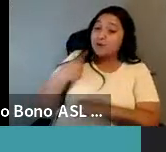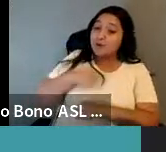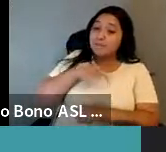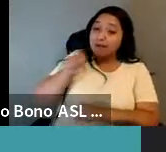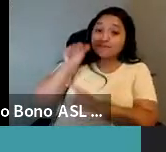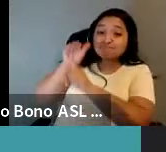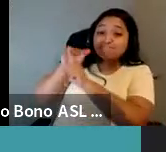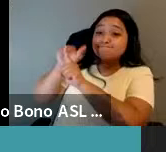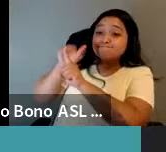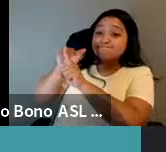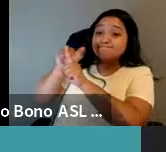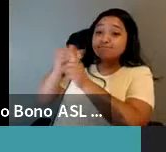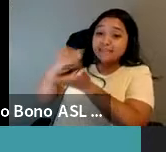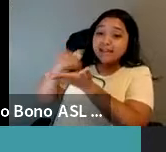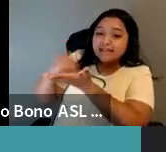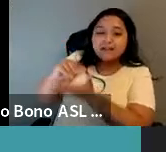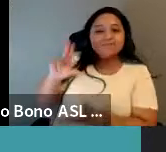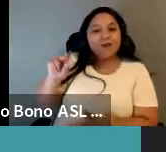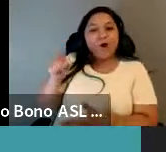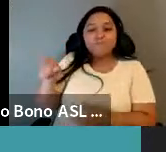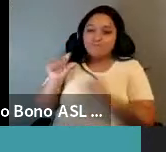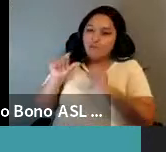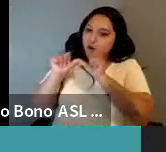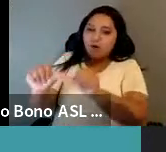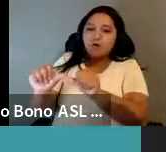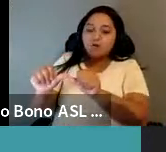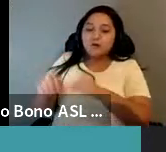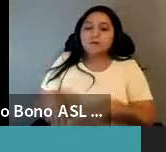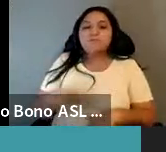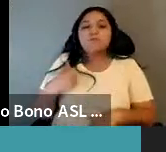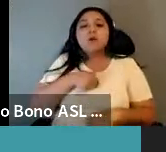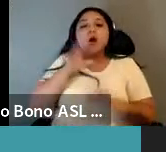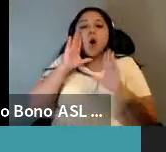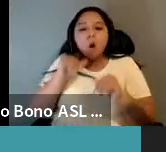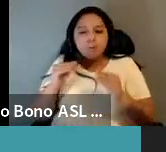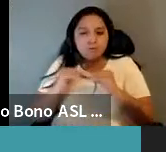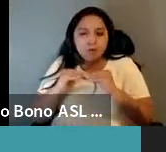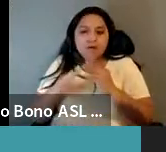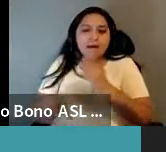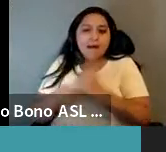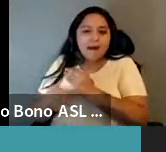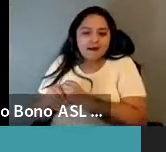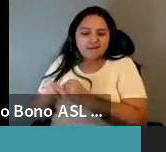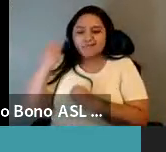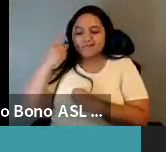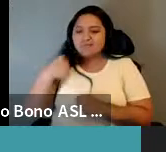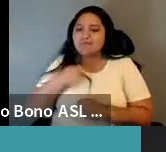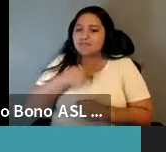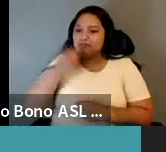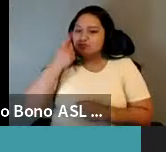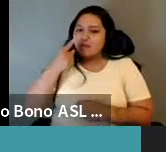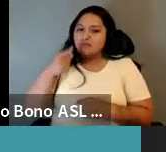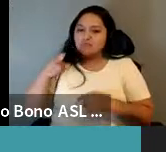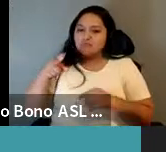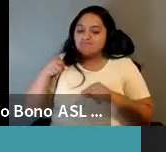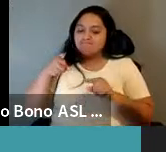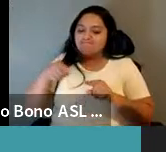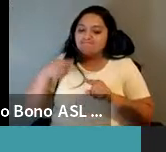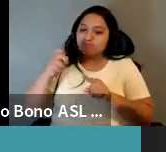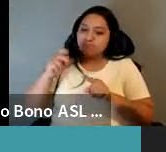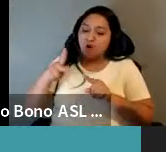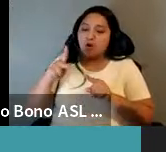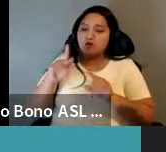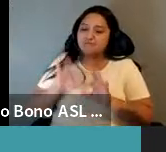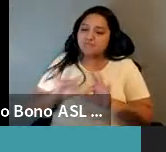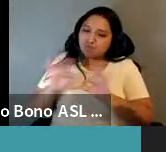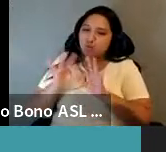We're also hoping to do more. We know that this really is an important priority and that this alone isn't going to solve